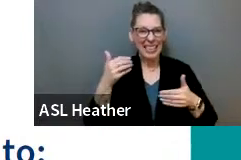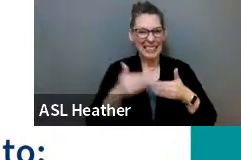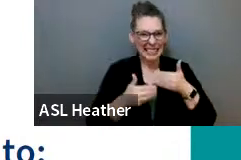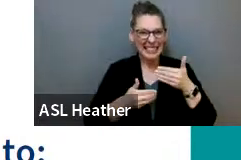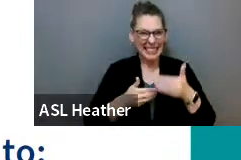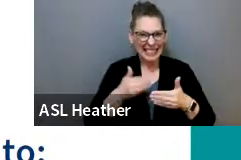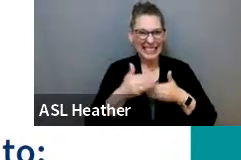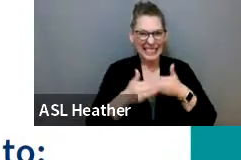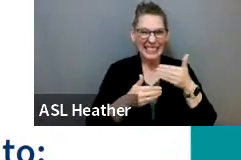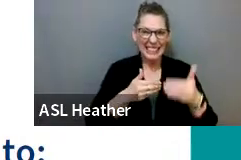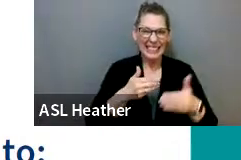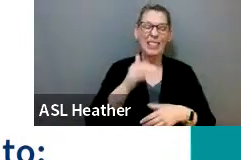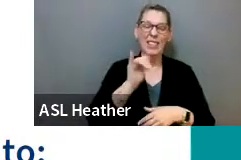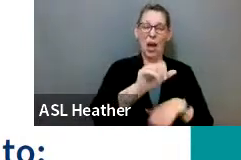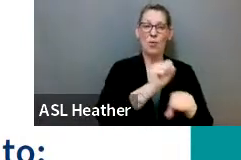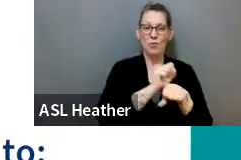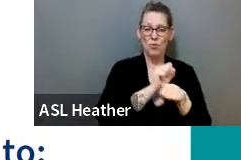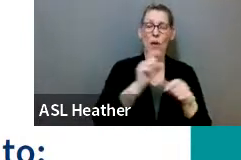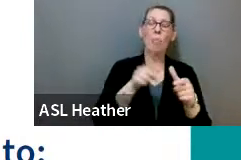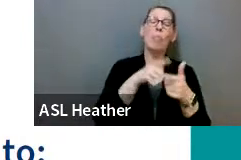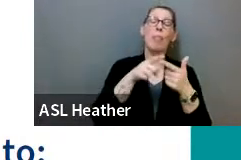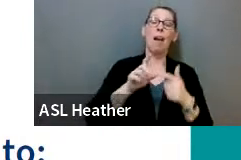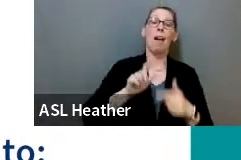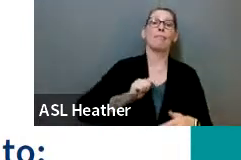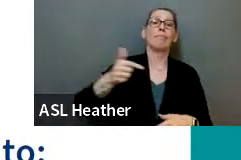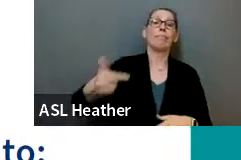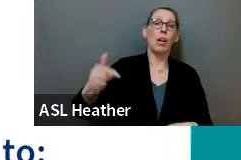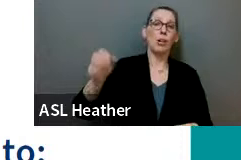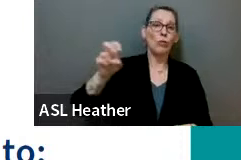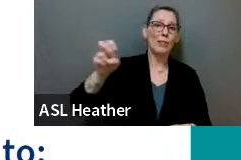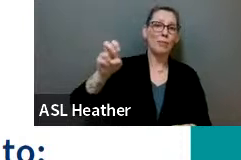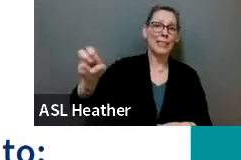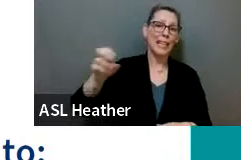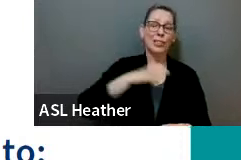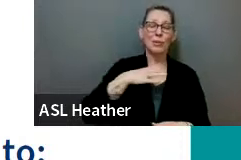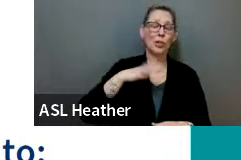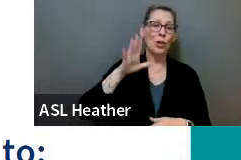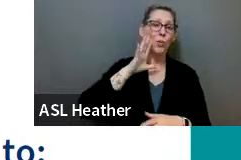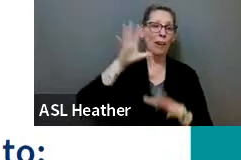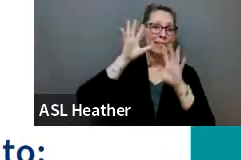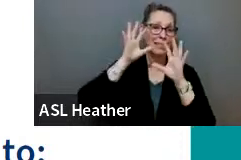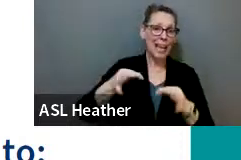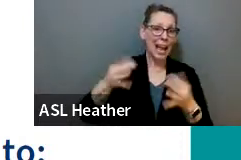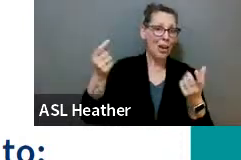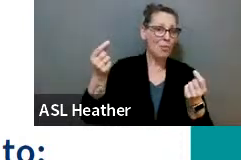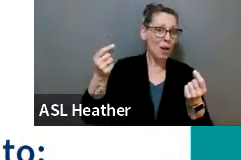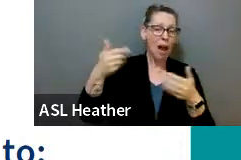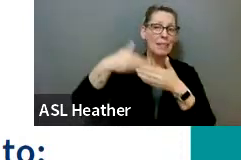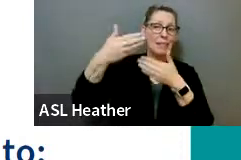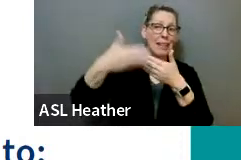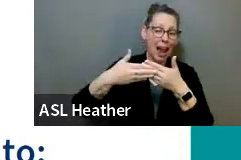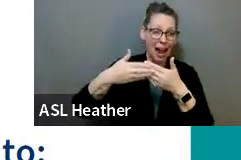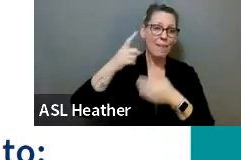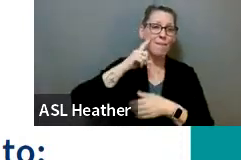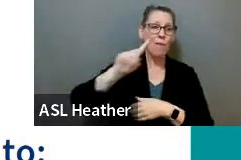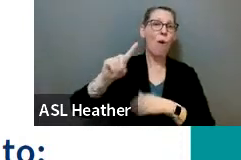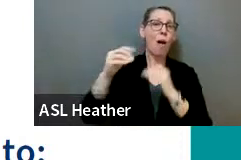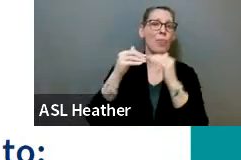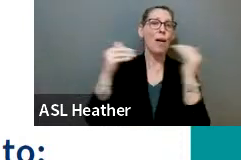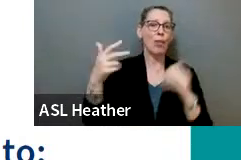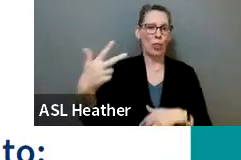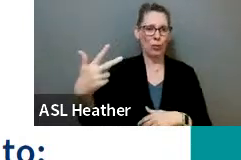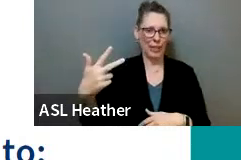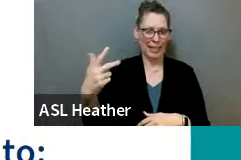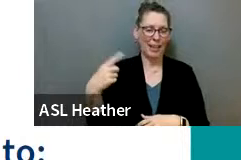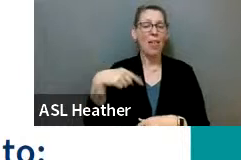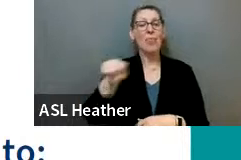so the transportation commissions, which will decide what goes into this level 3 toll traffic and revenue study, they want input before